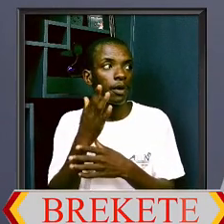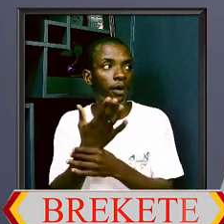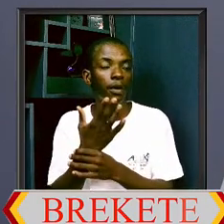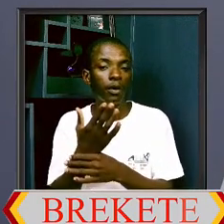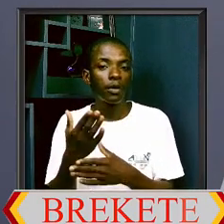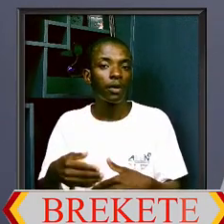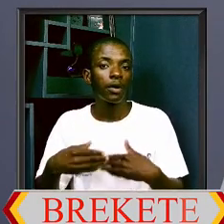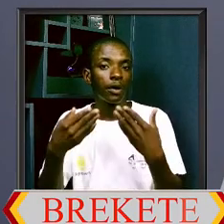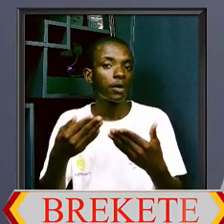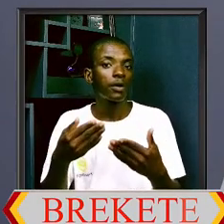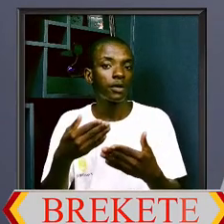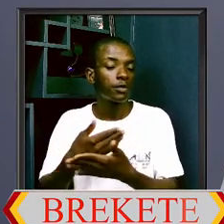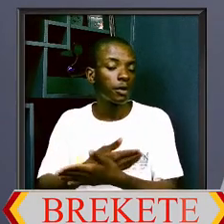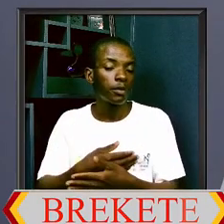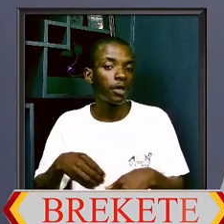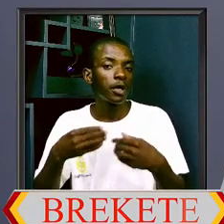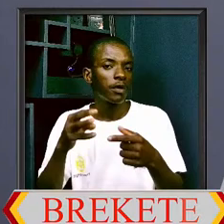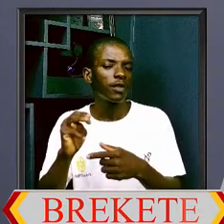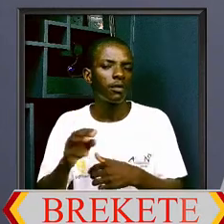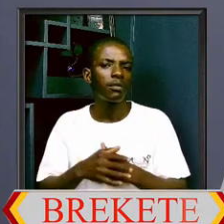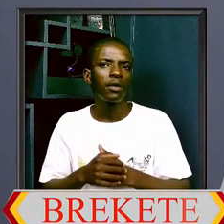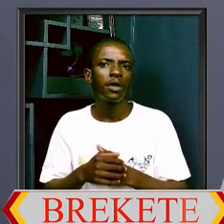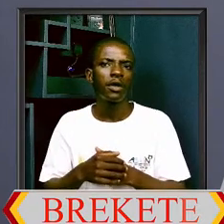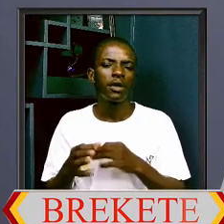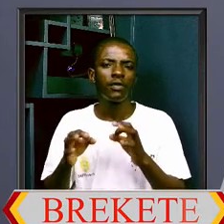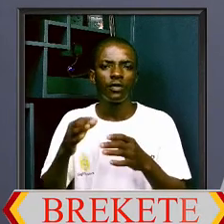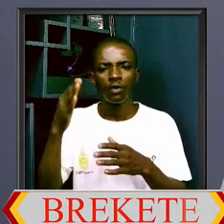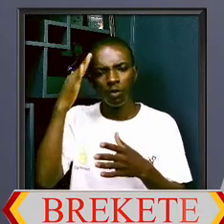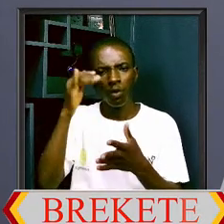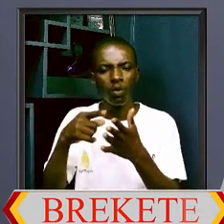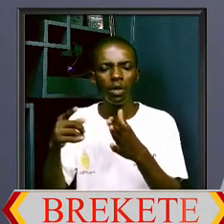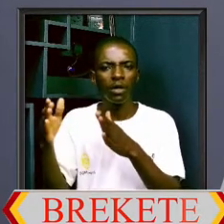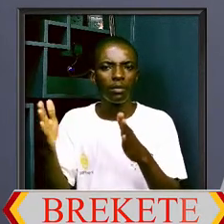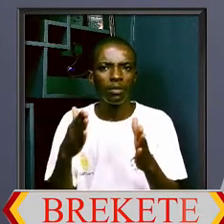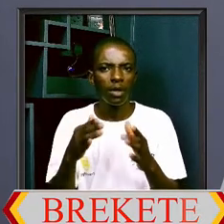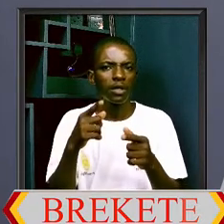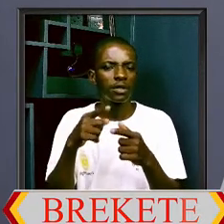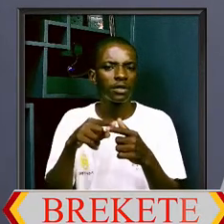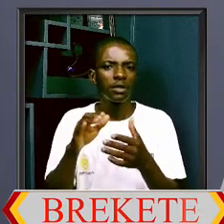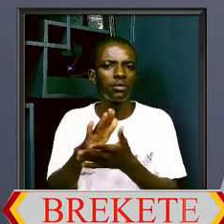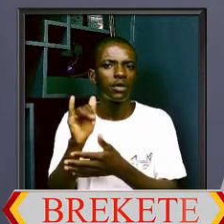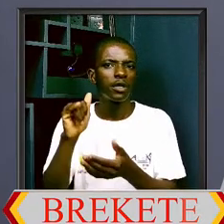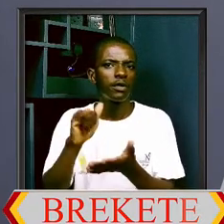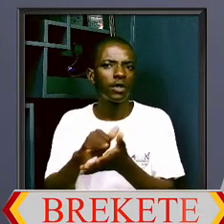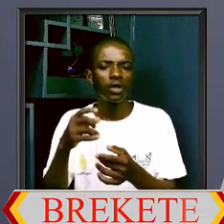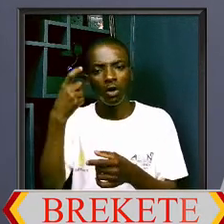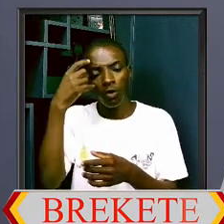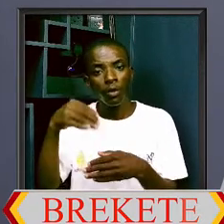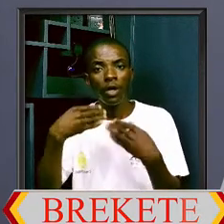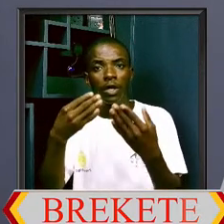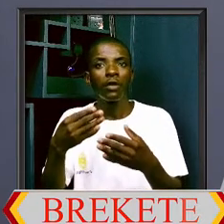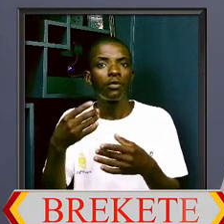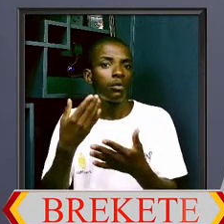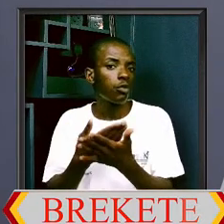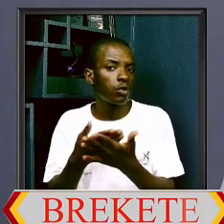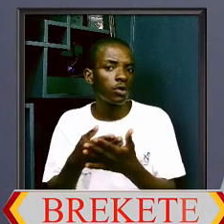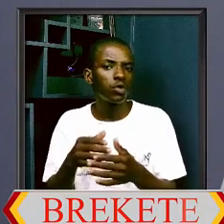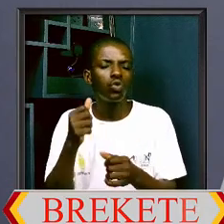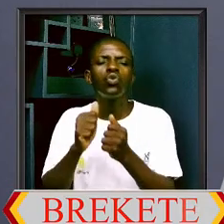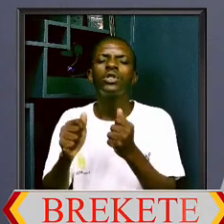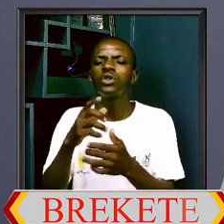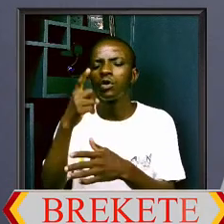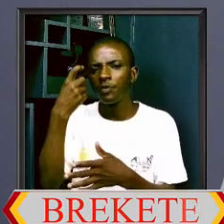we come carry the P give them if I know what people they plan for my head they believe government they give me money which